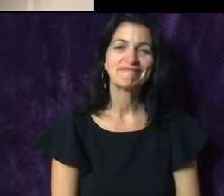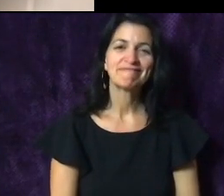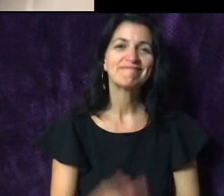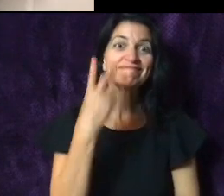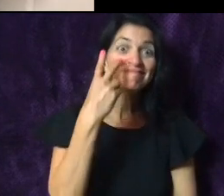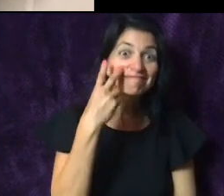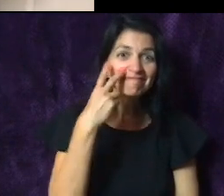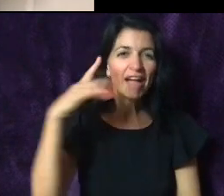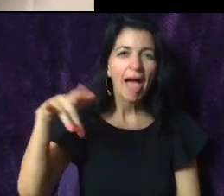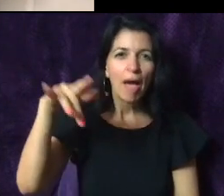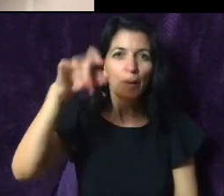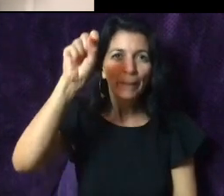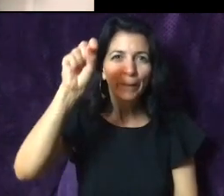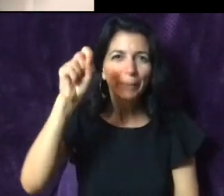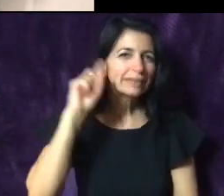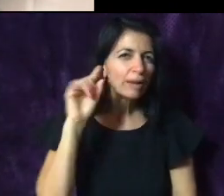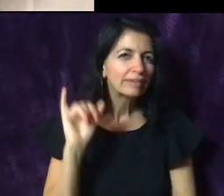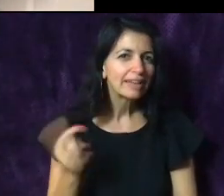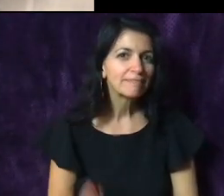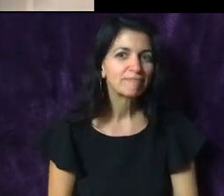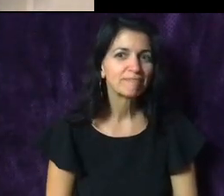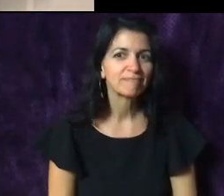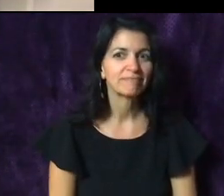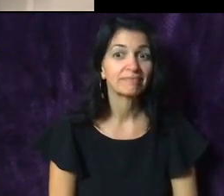Let's see what the empty one sounds like.